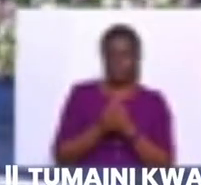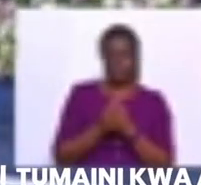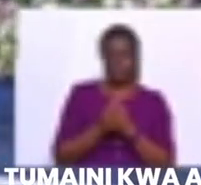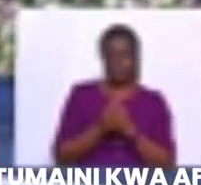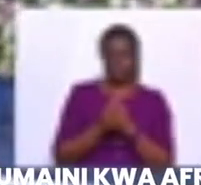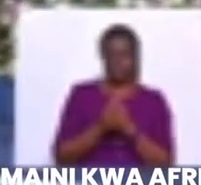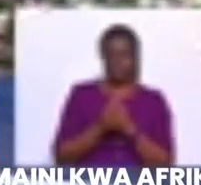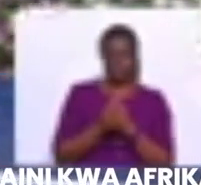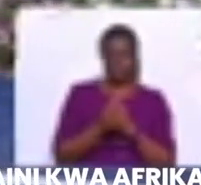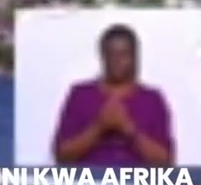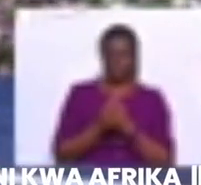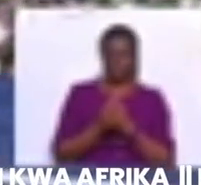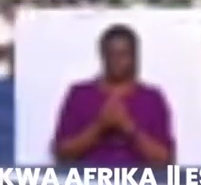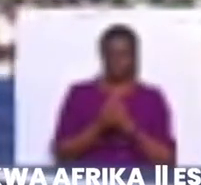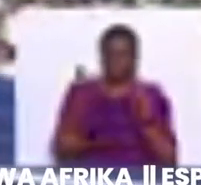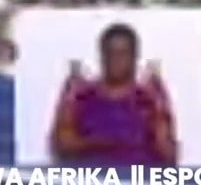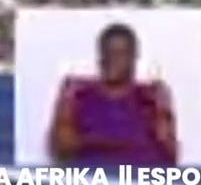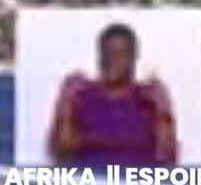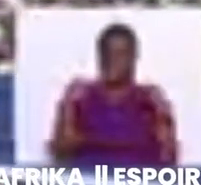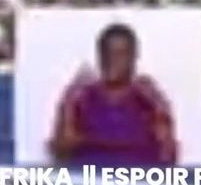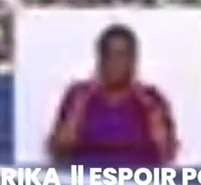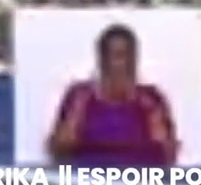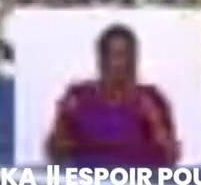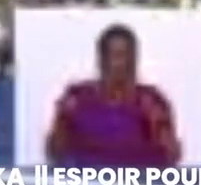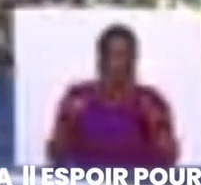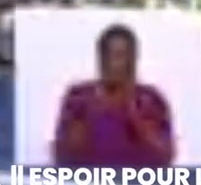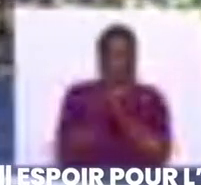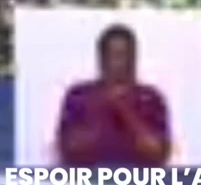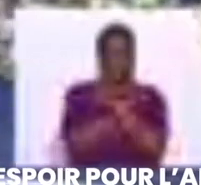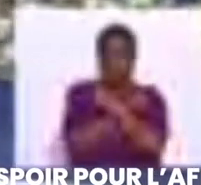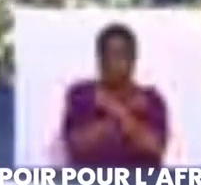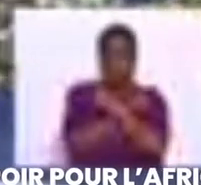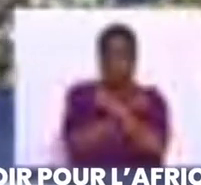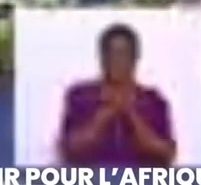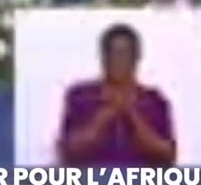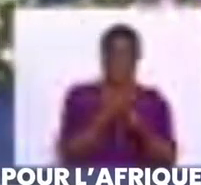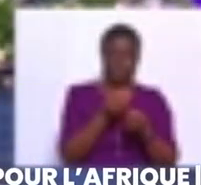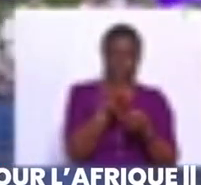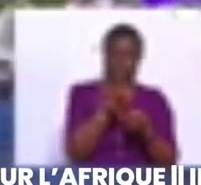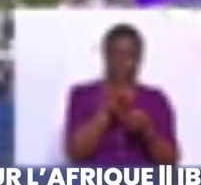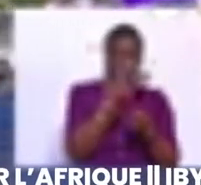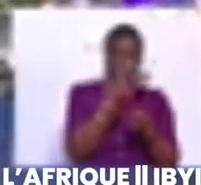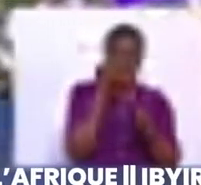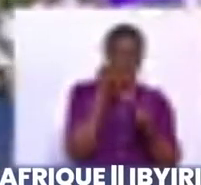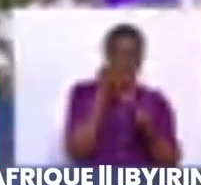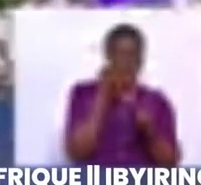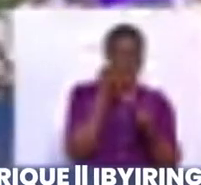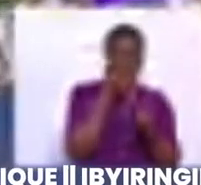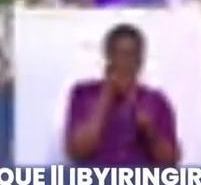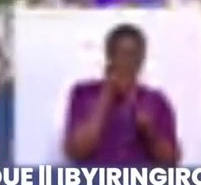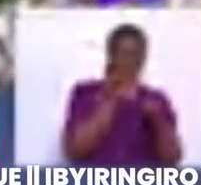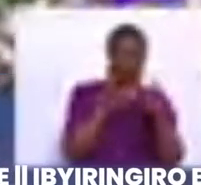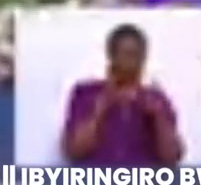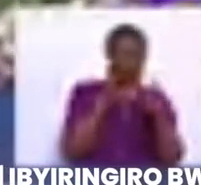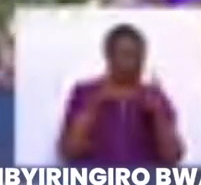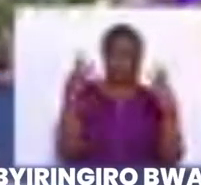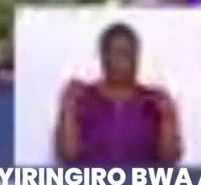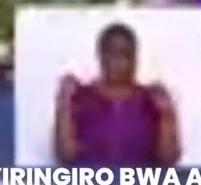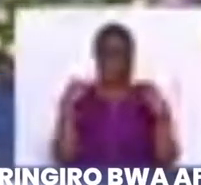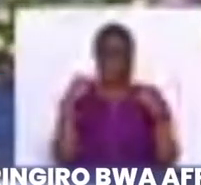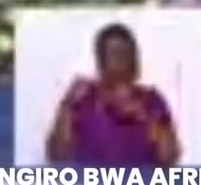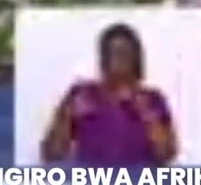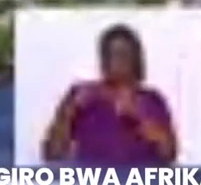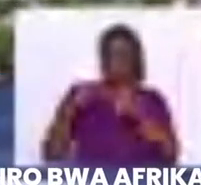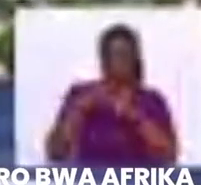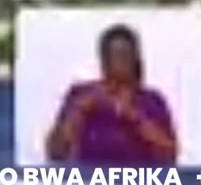Practicing peace and love. Look, you can be eating the best food, doing all the exercise, but if your body is